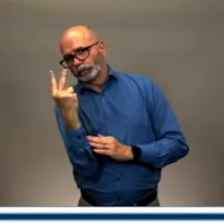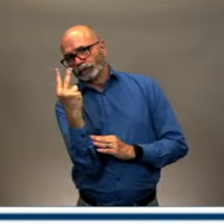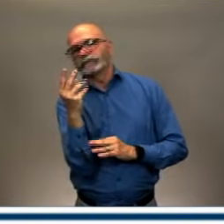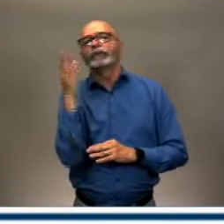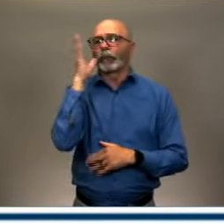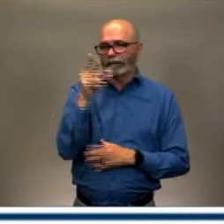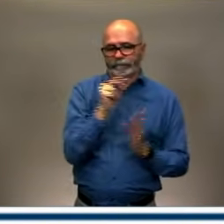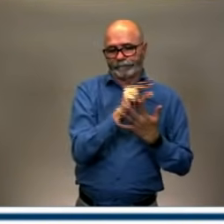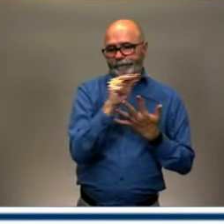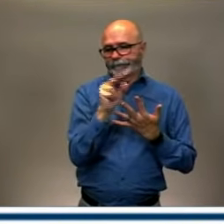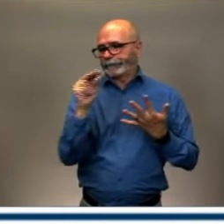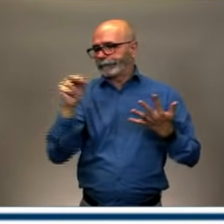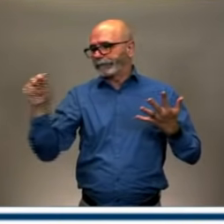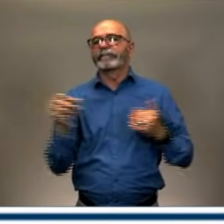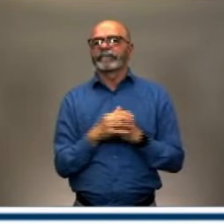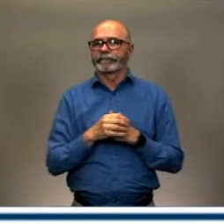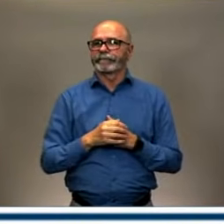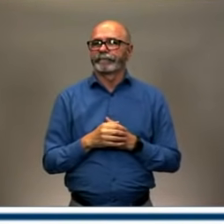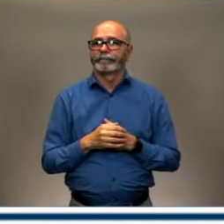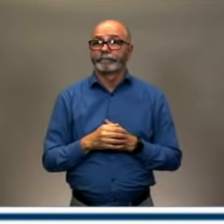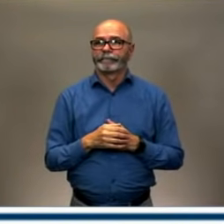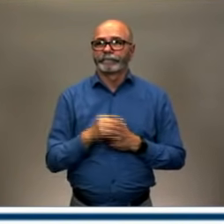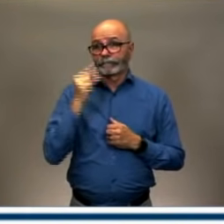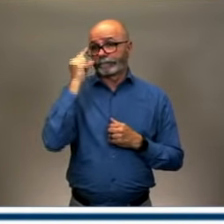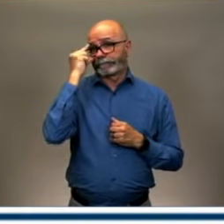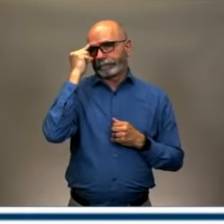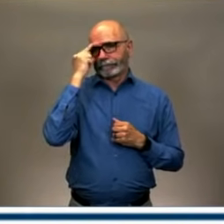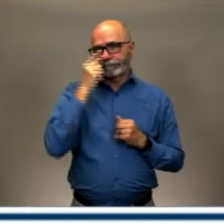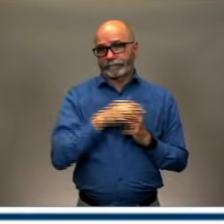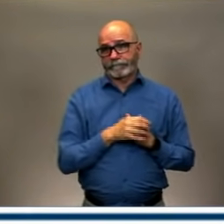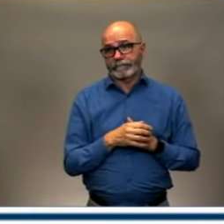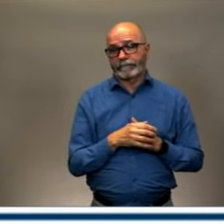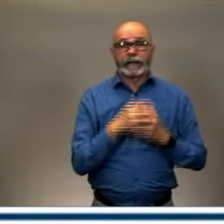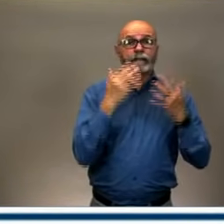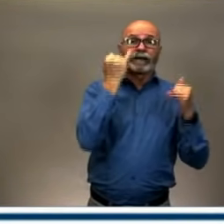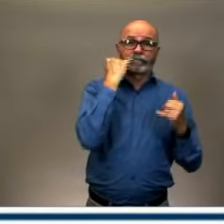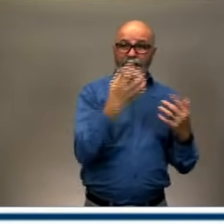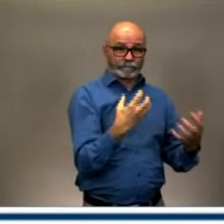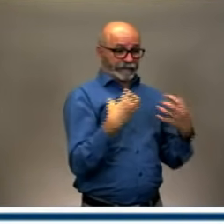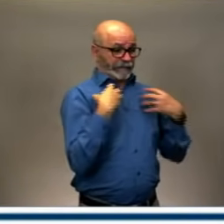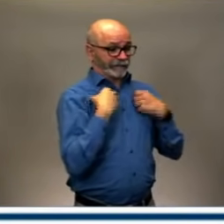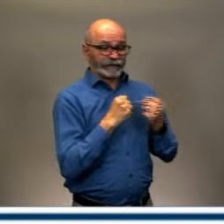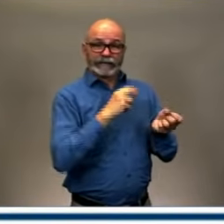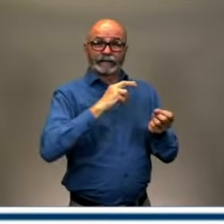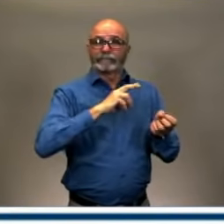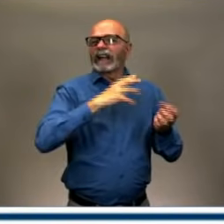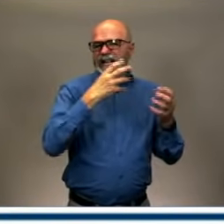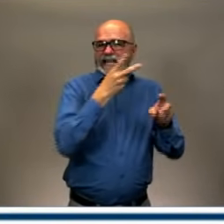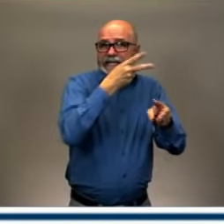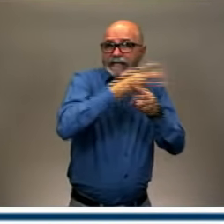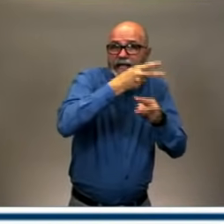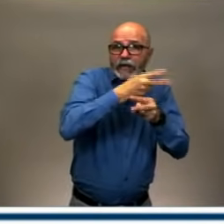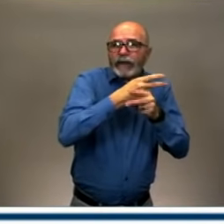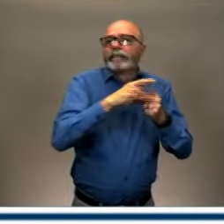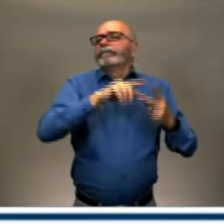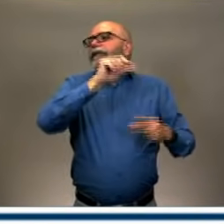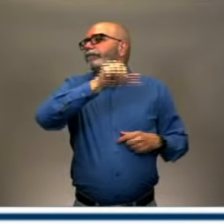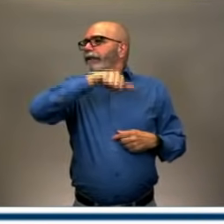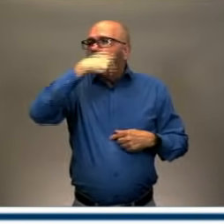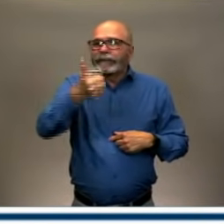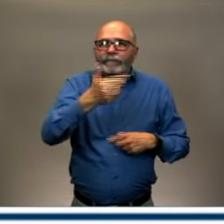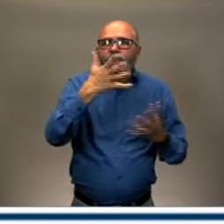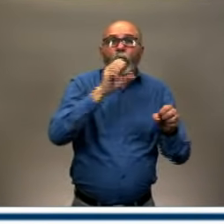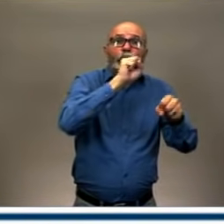well into other healthcare workers and other people whose jobs are considered